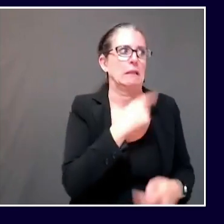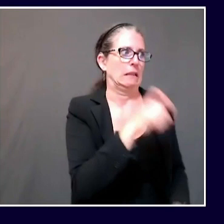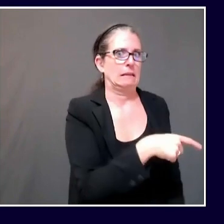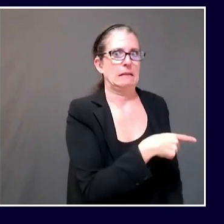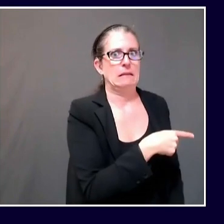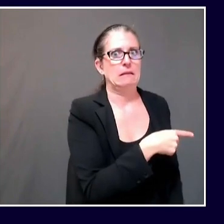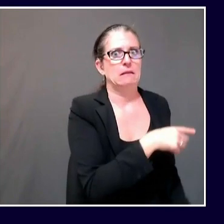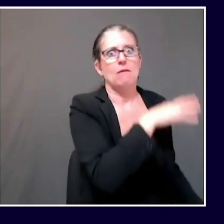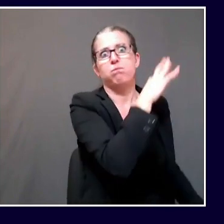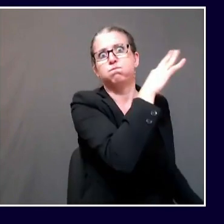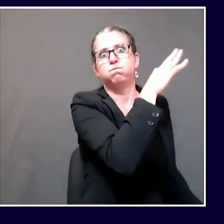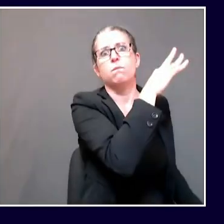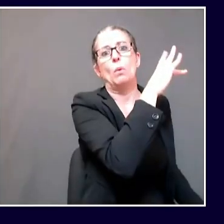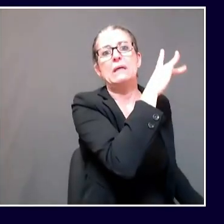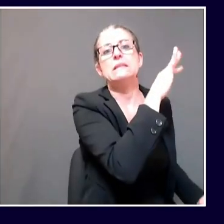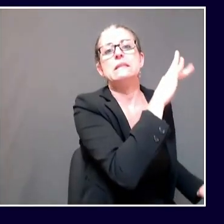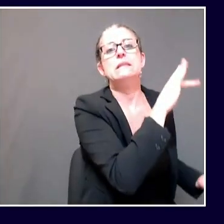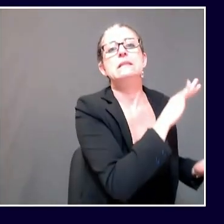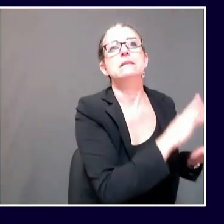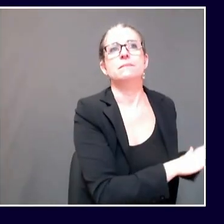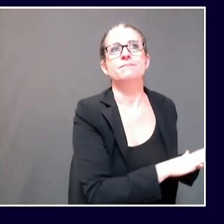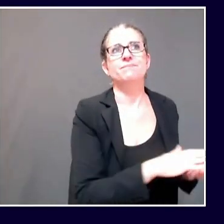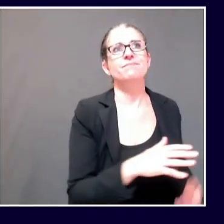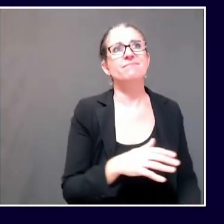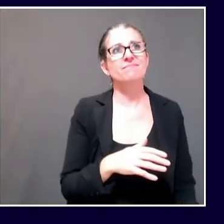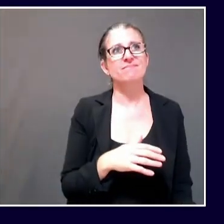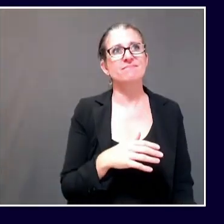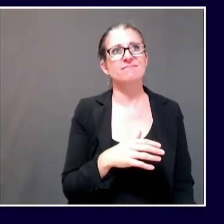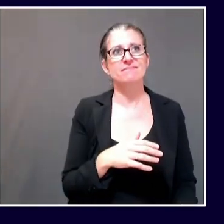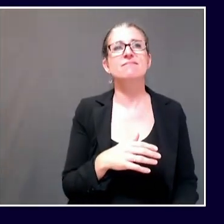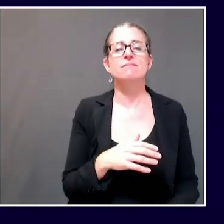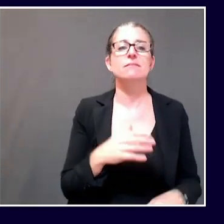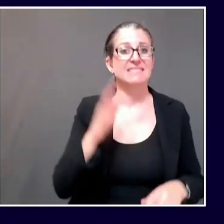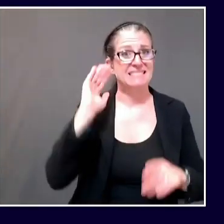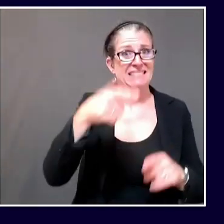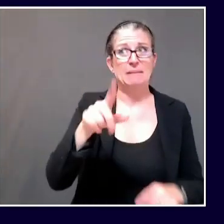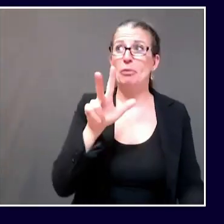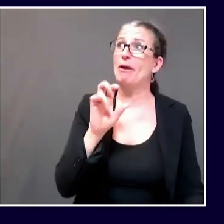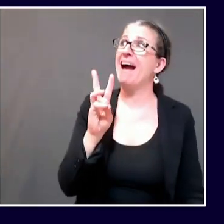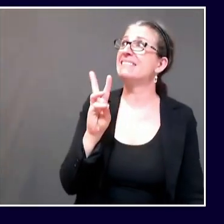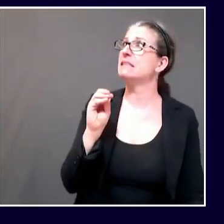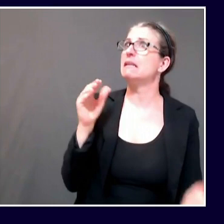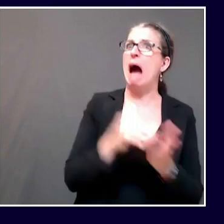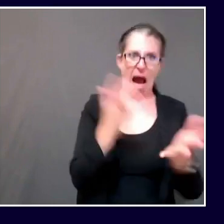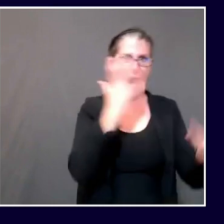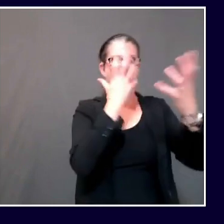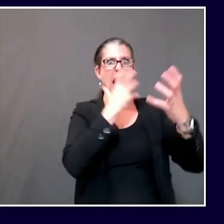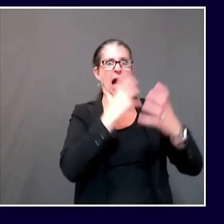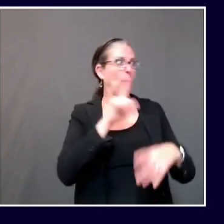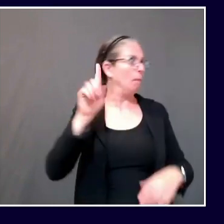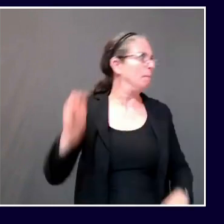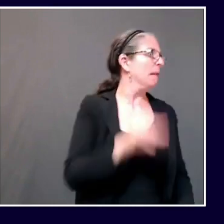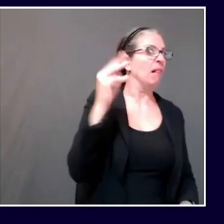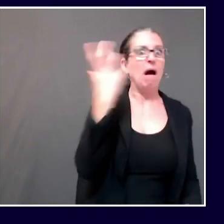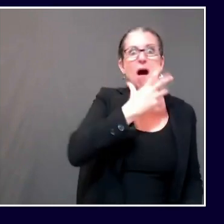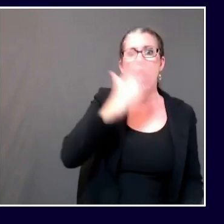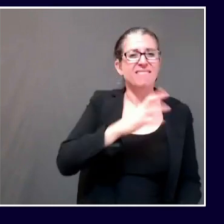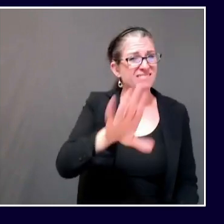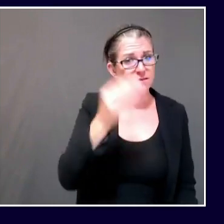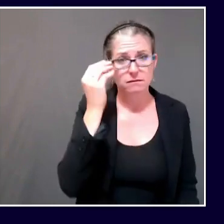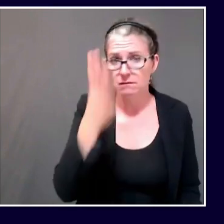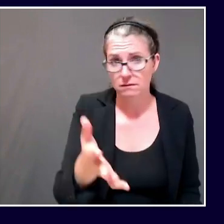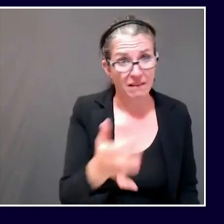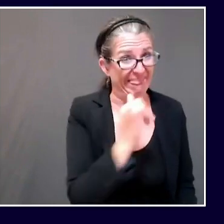saw earlier in the year, they can be utilized and used up very, very quickly if we were to see a significant spike